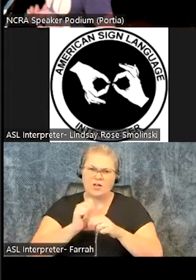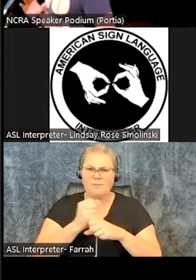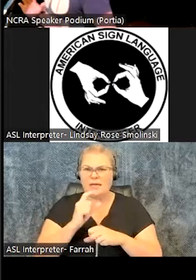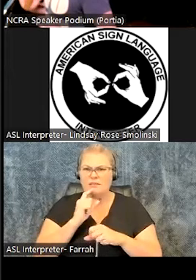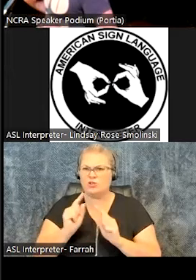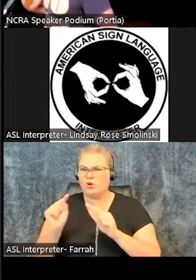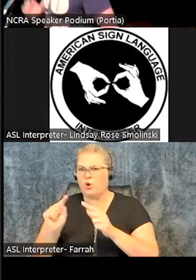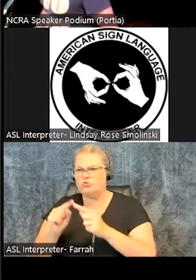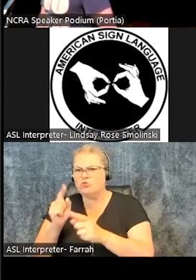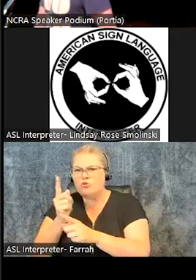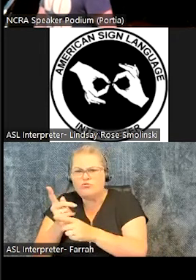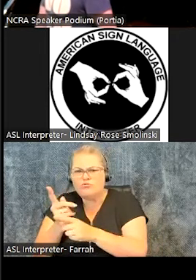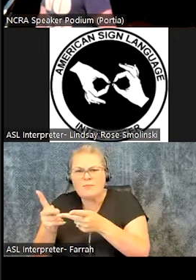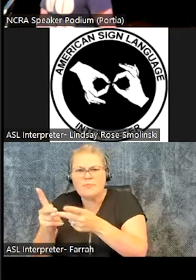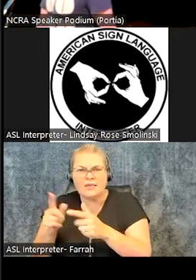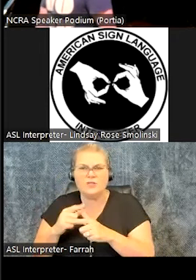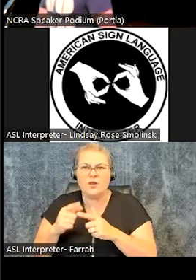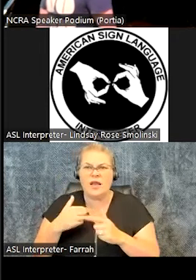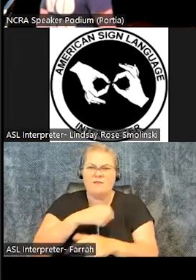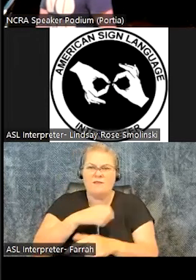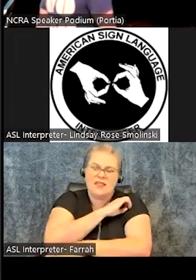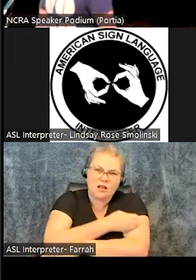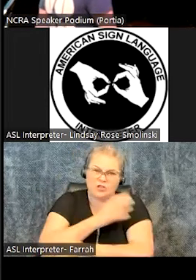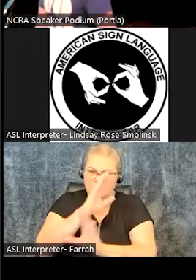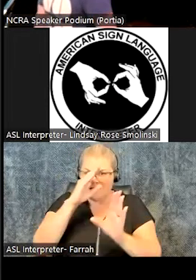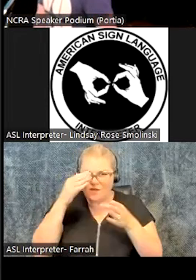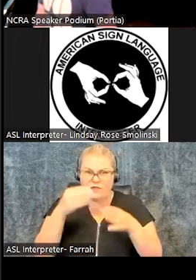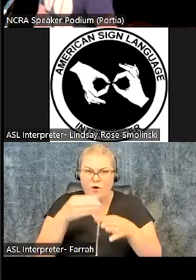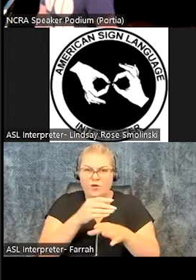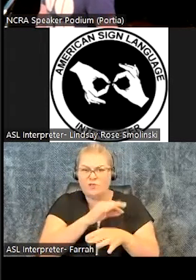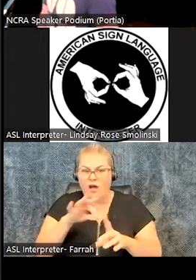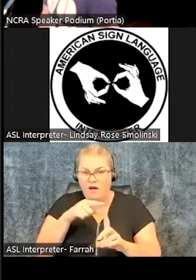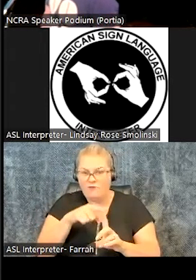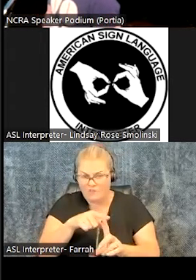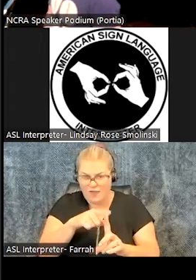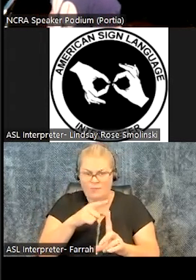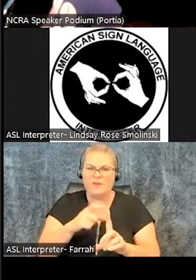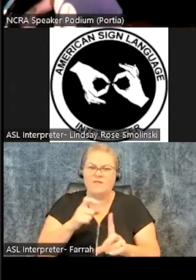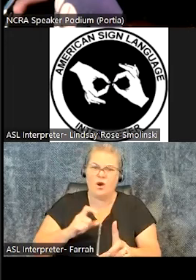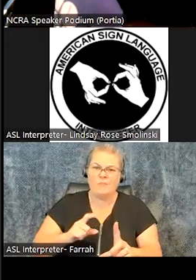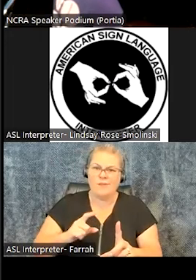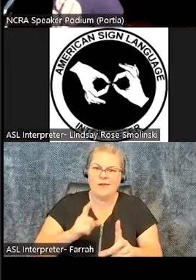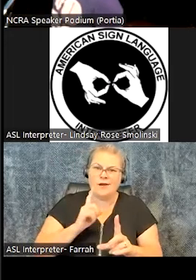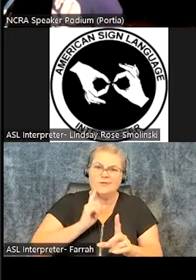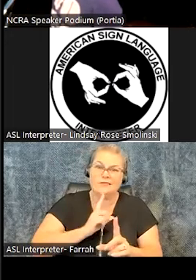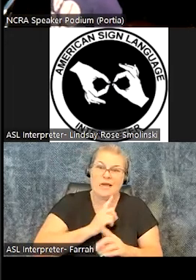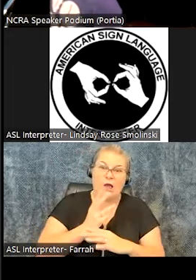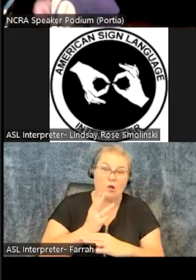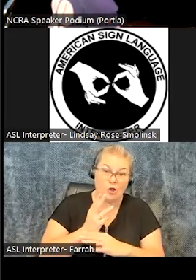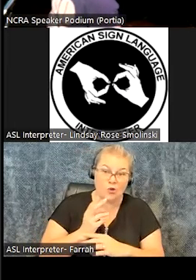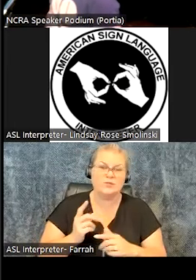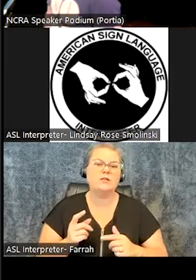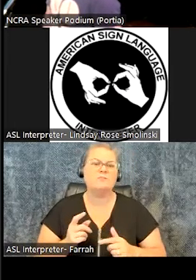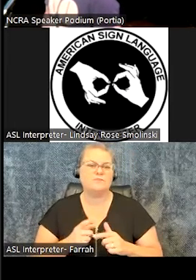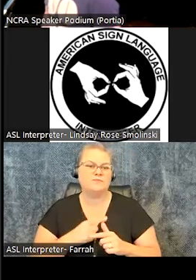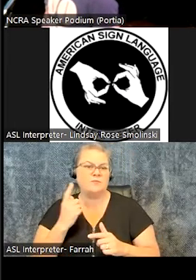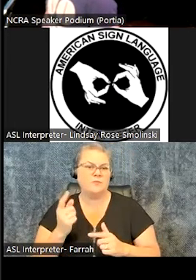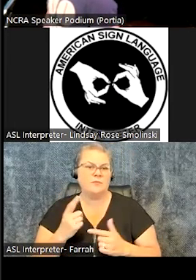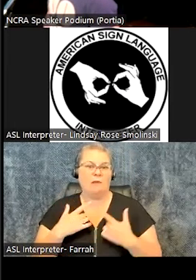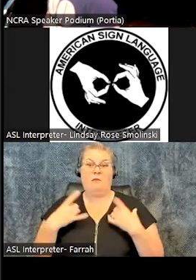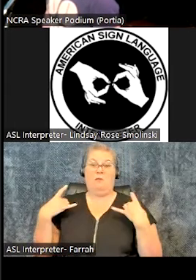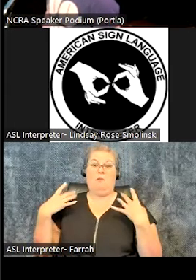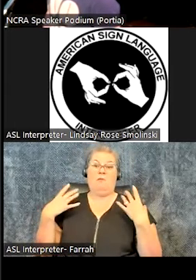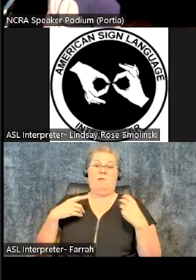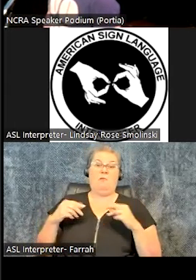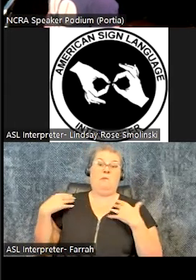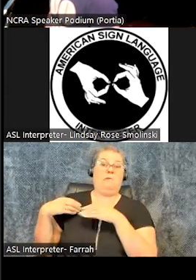taking the energy and the focus off of them as the producer of single use. So, you know, in the middle slide here, you can see a kind of famous ad